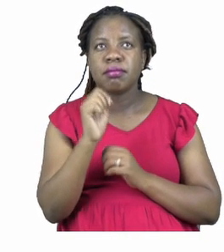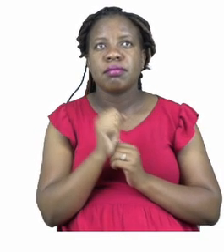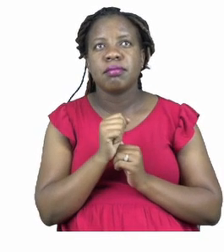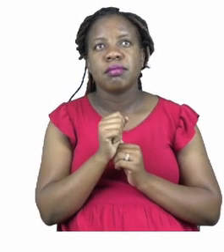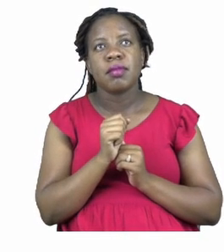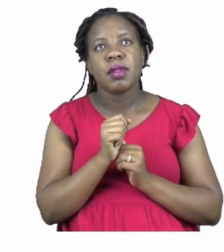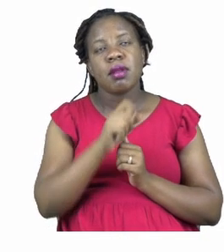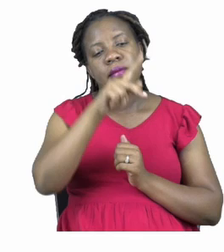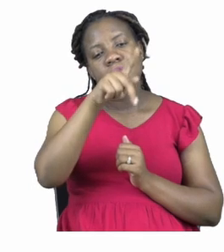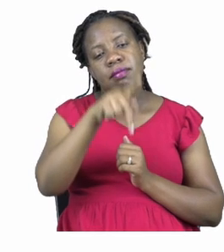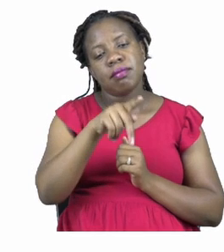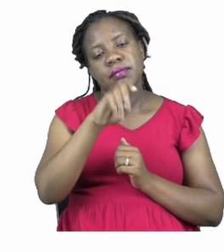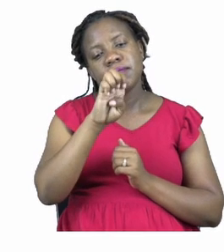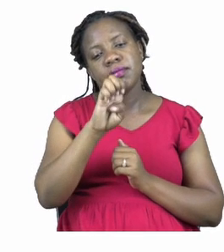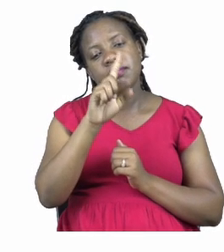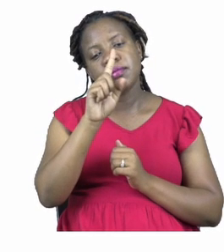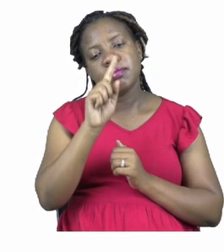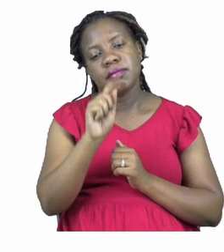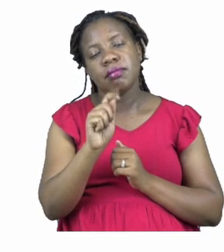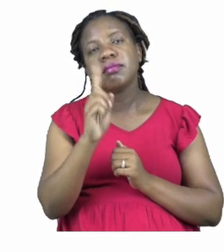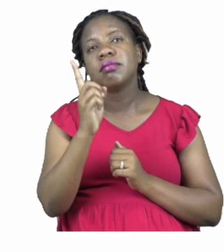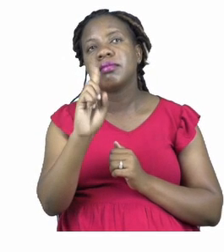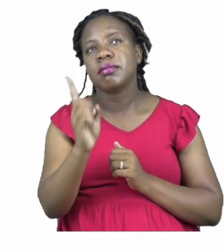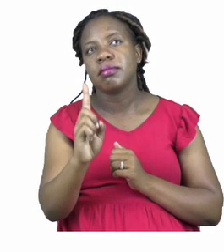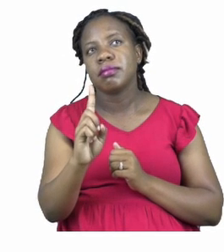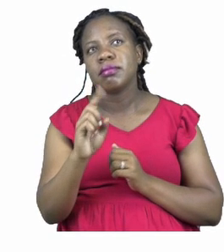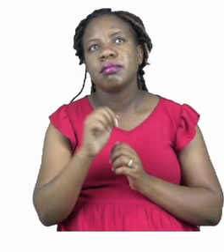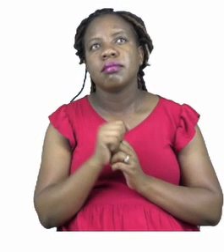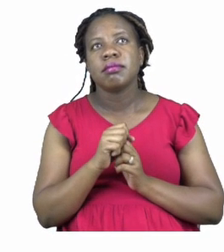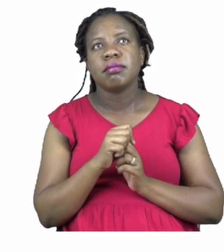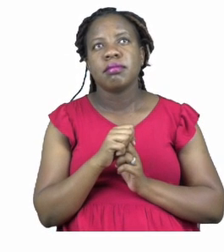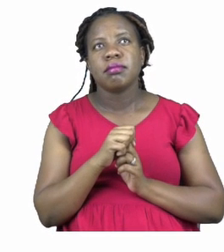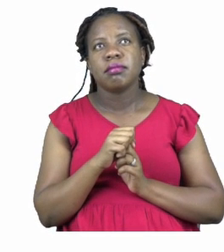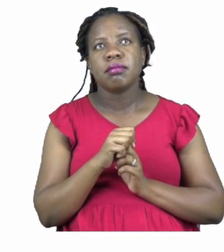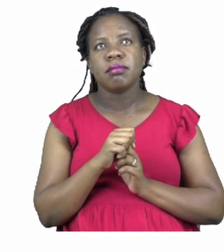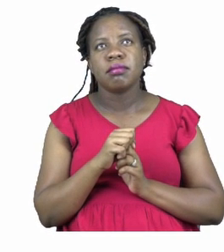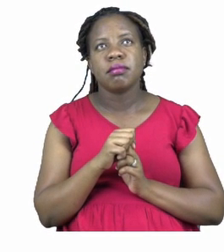What is a pet?